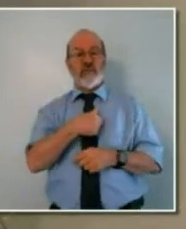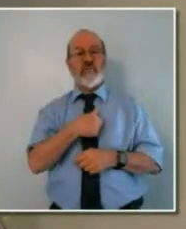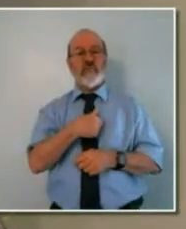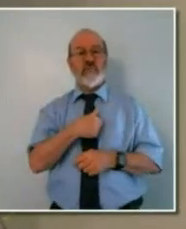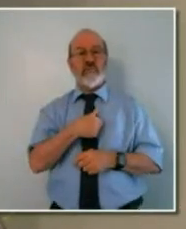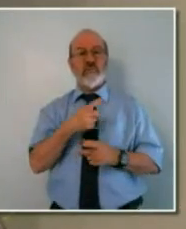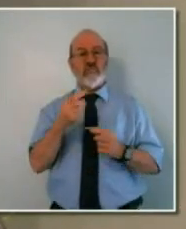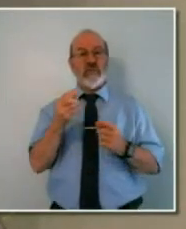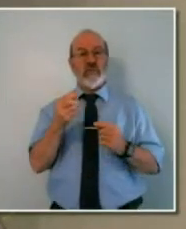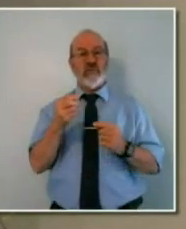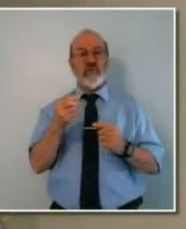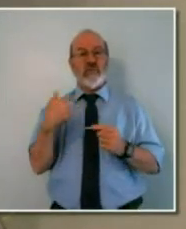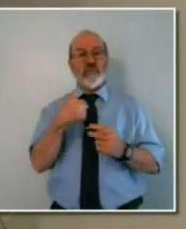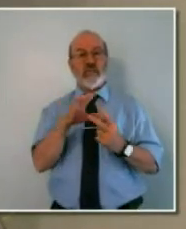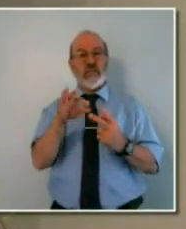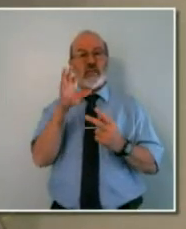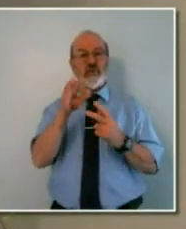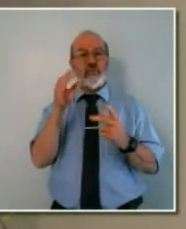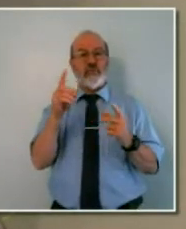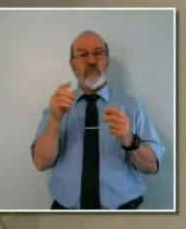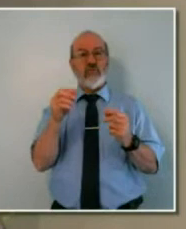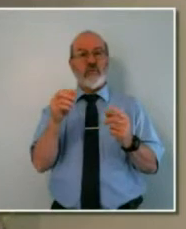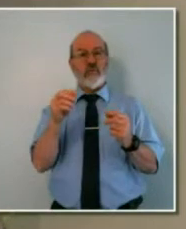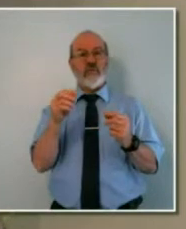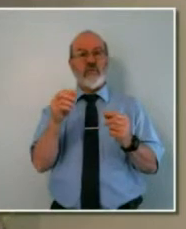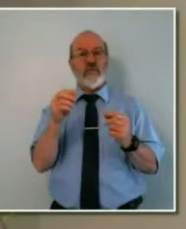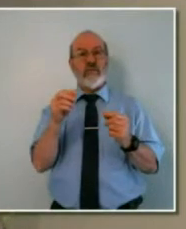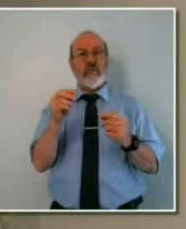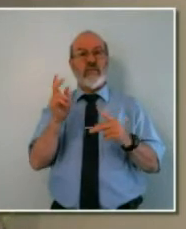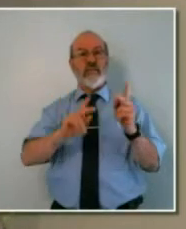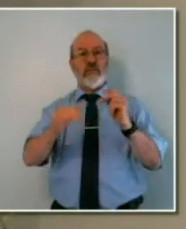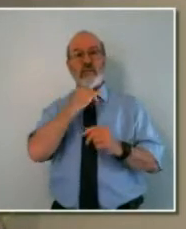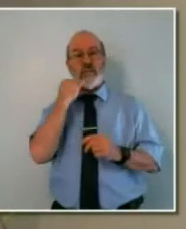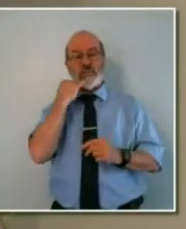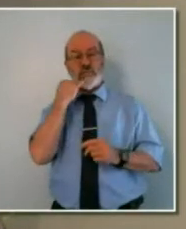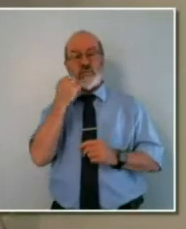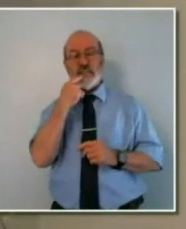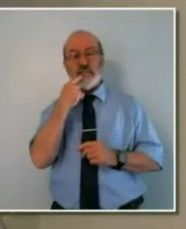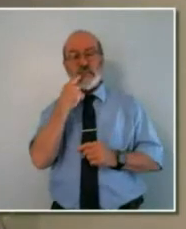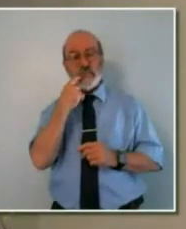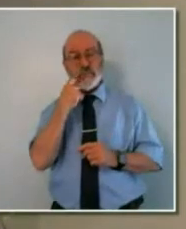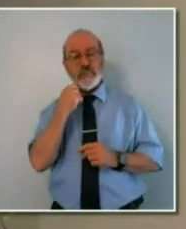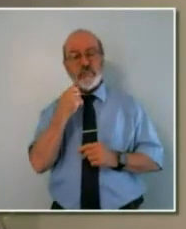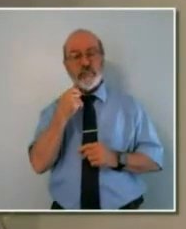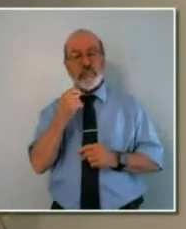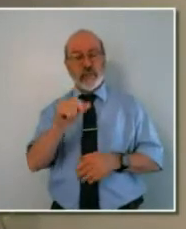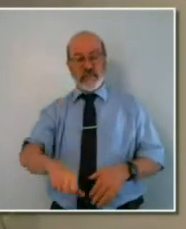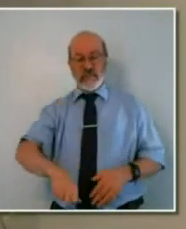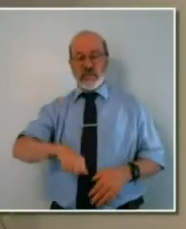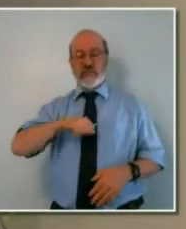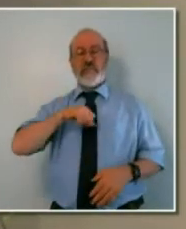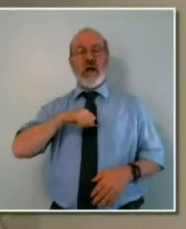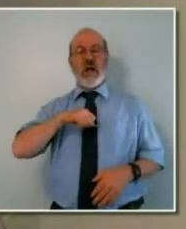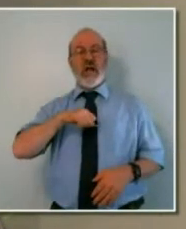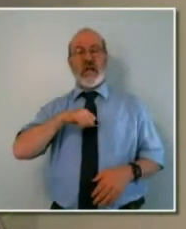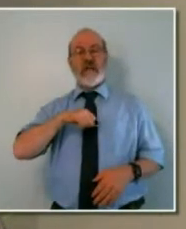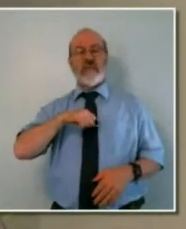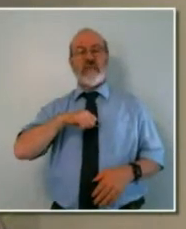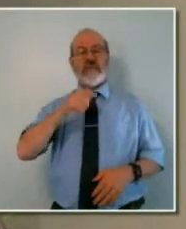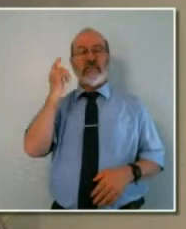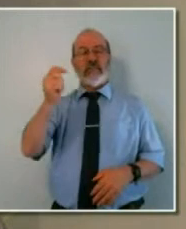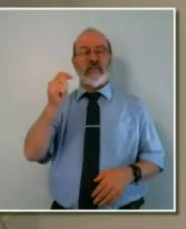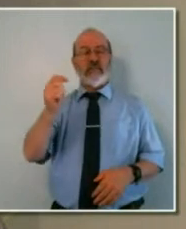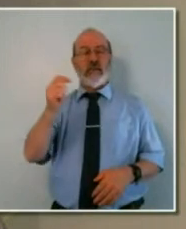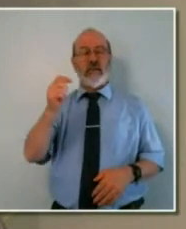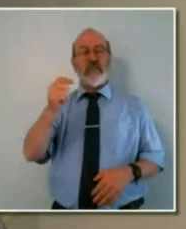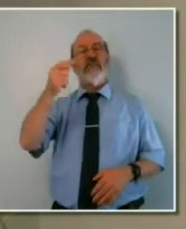can choose what we do. And the children of Israel were said that their pride testified to